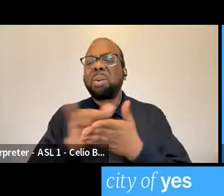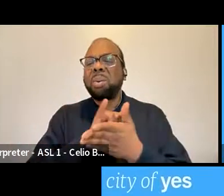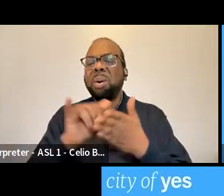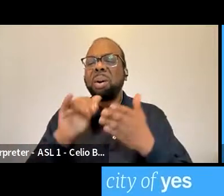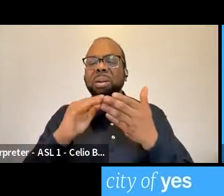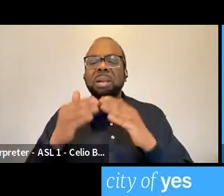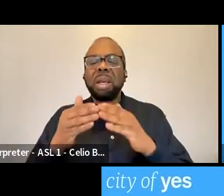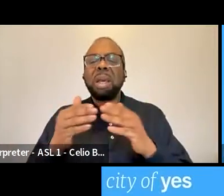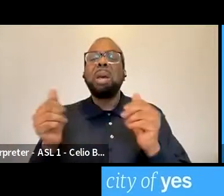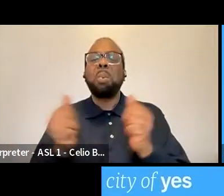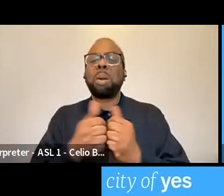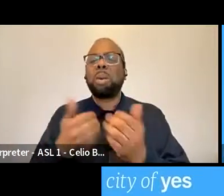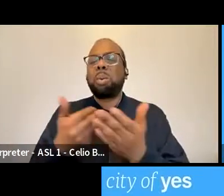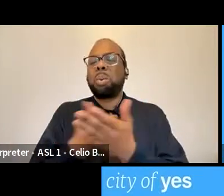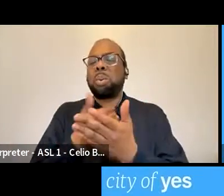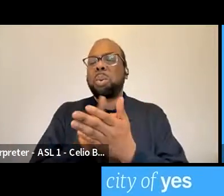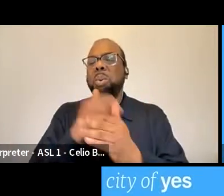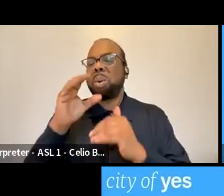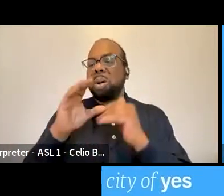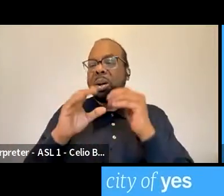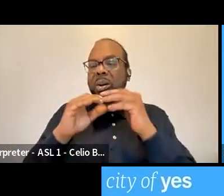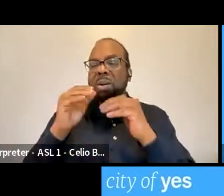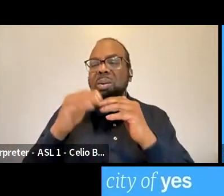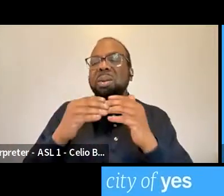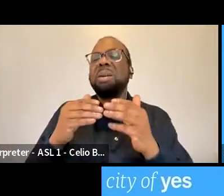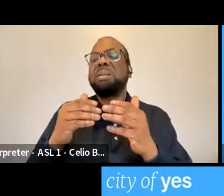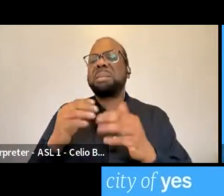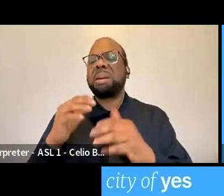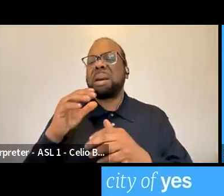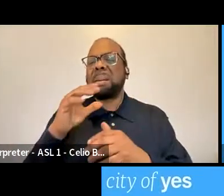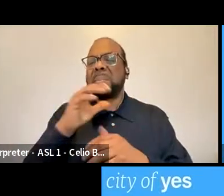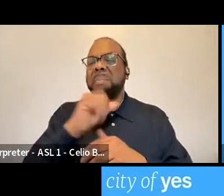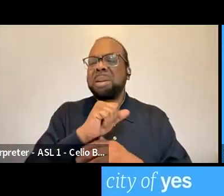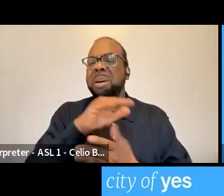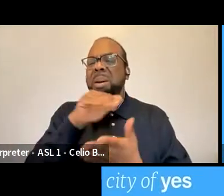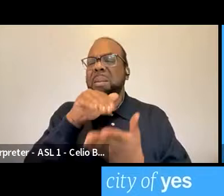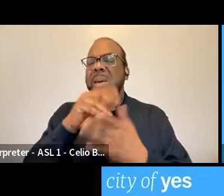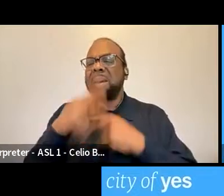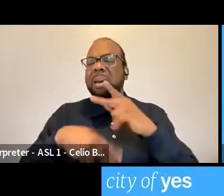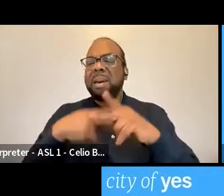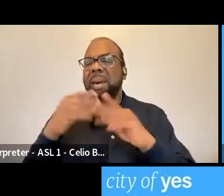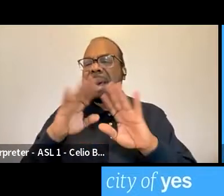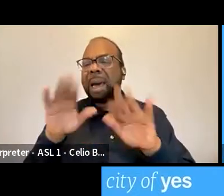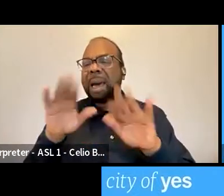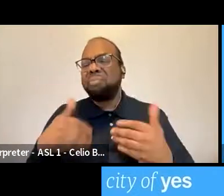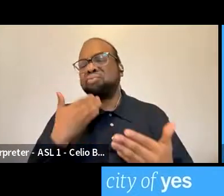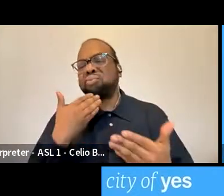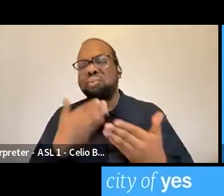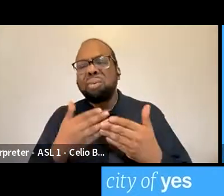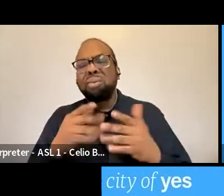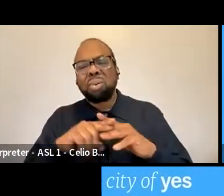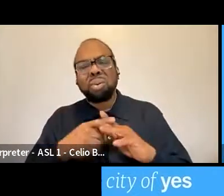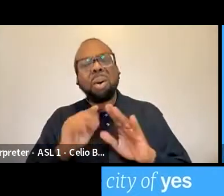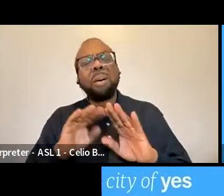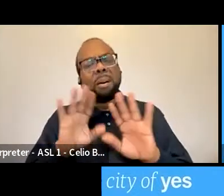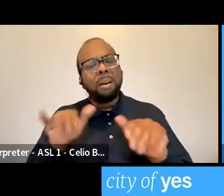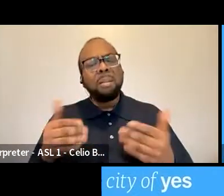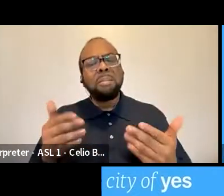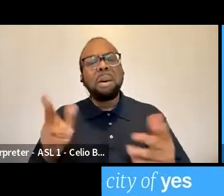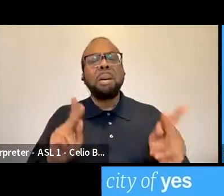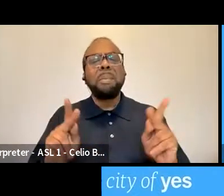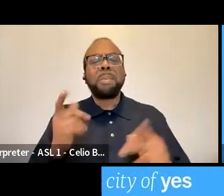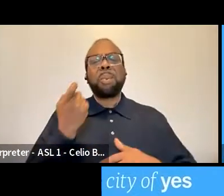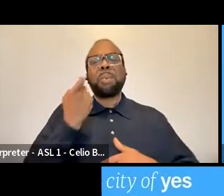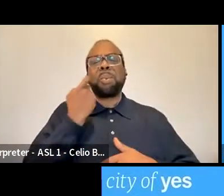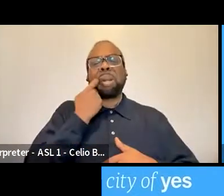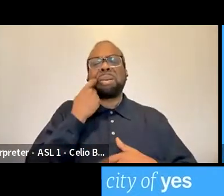went a new construction, you know, missing middle type of housing that was a great starter home, you know, for people just starting